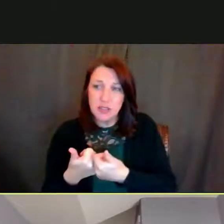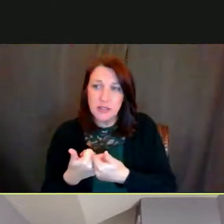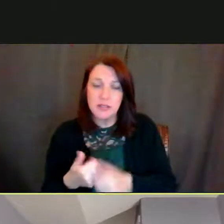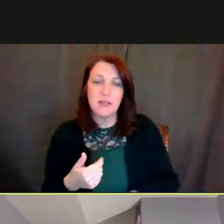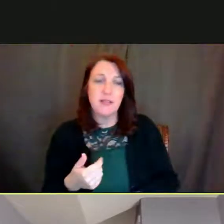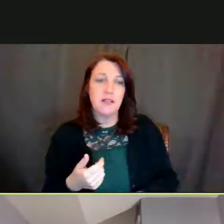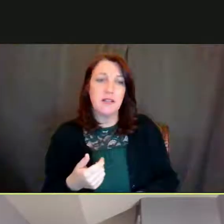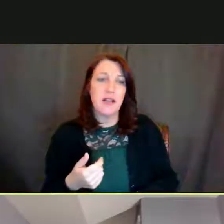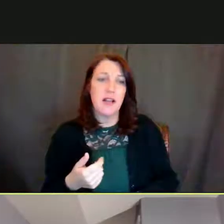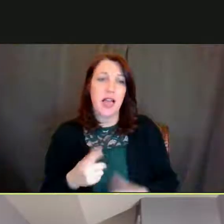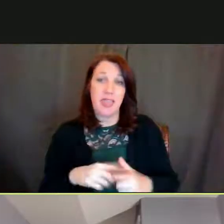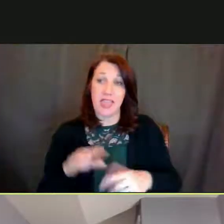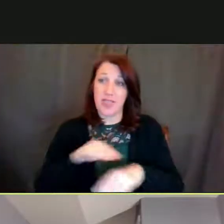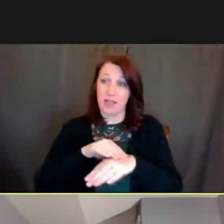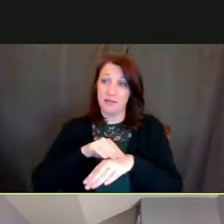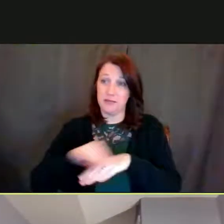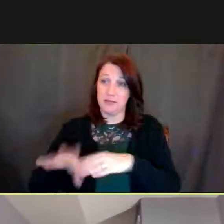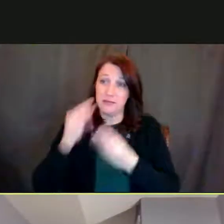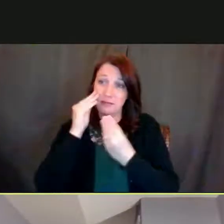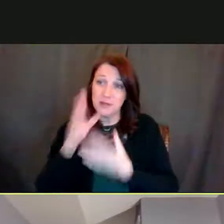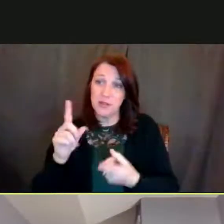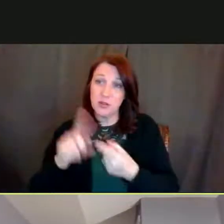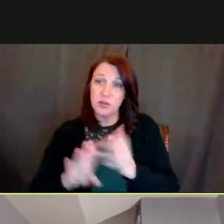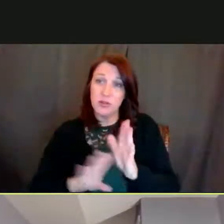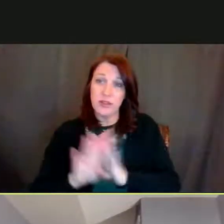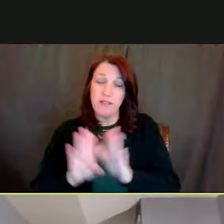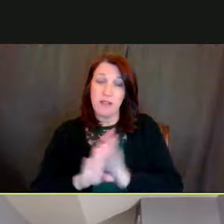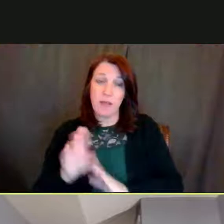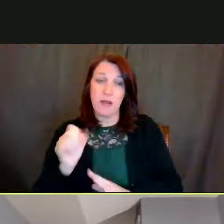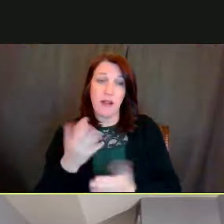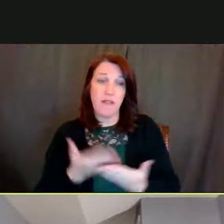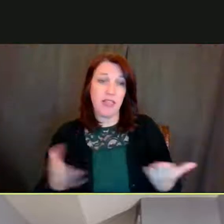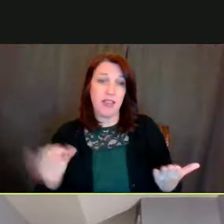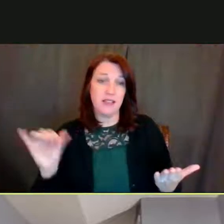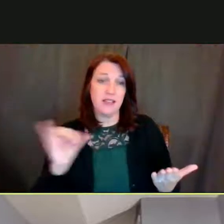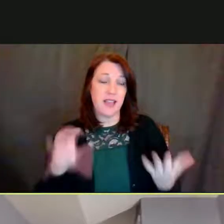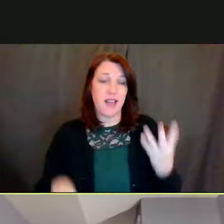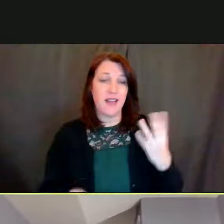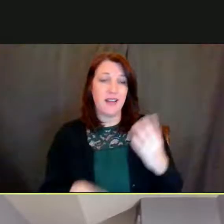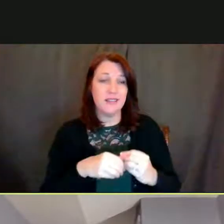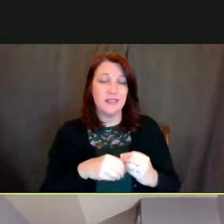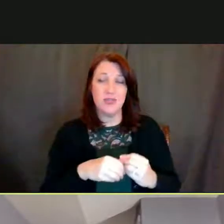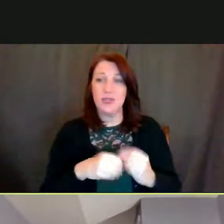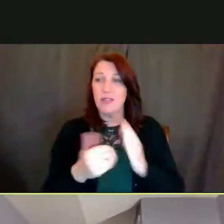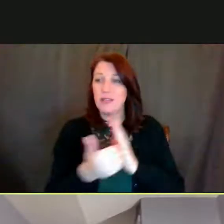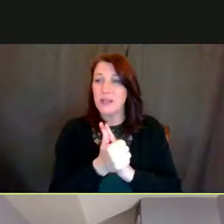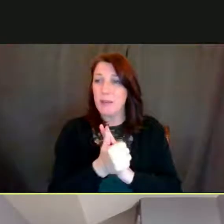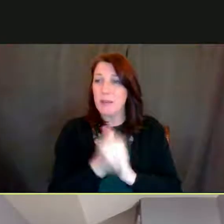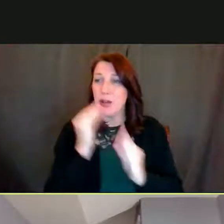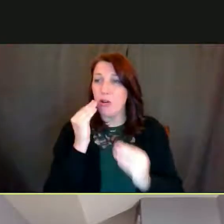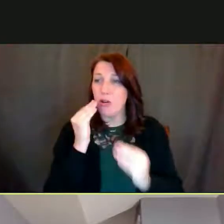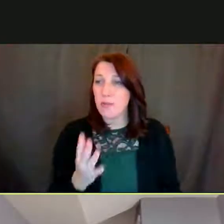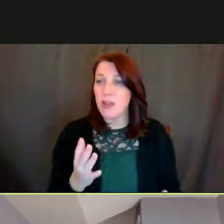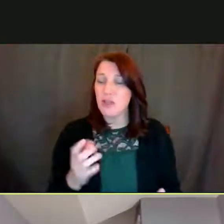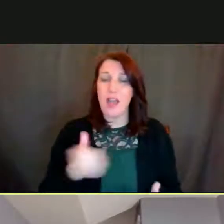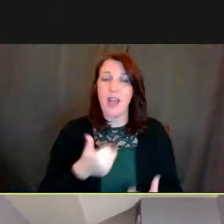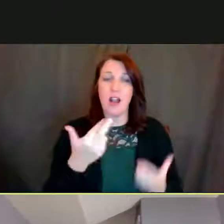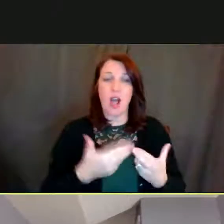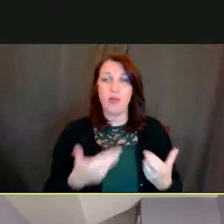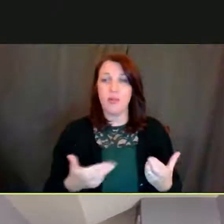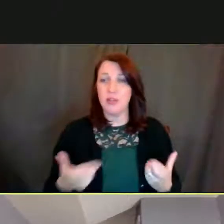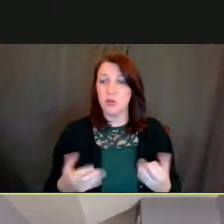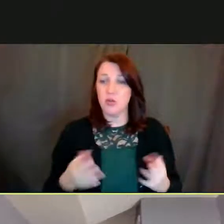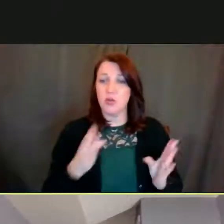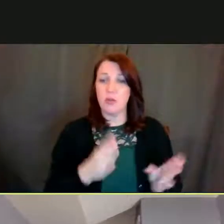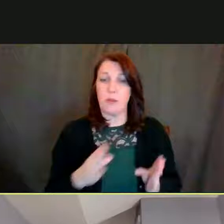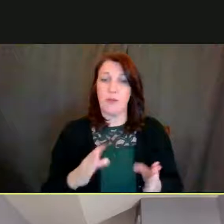will inform the development of things like additional supplemental information and other resources to prepare the